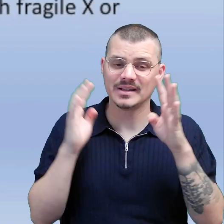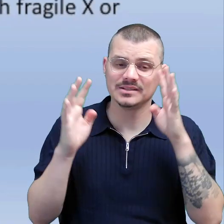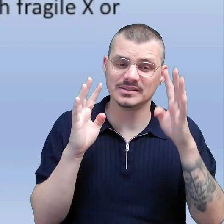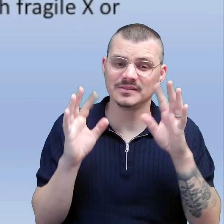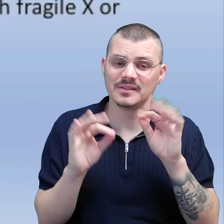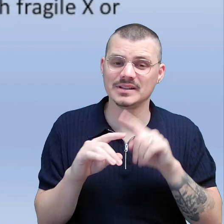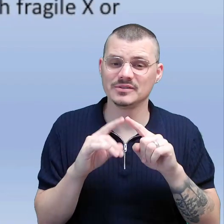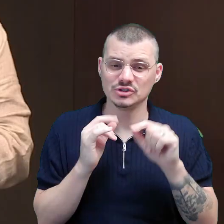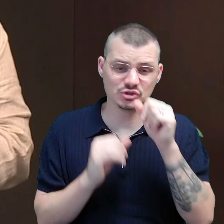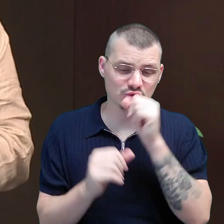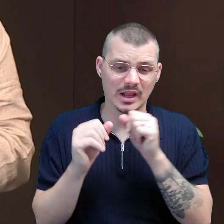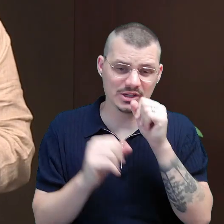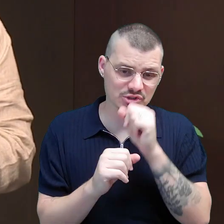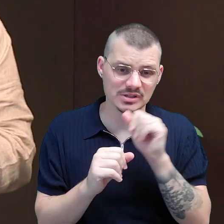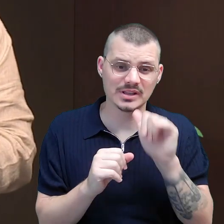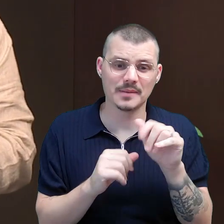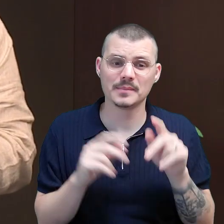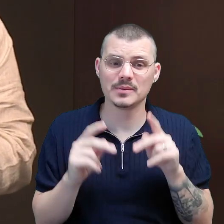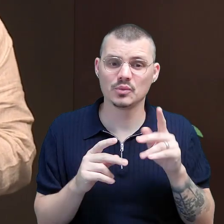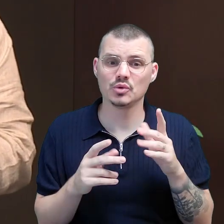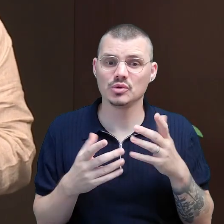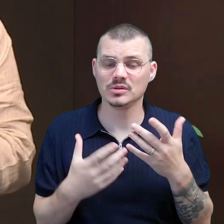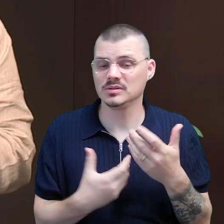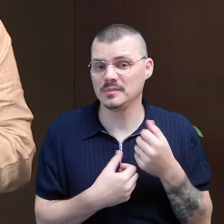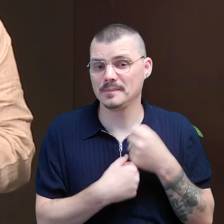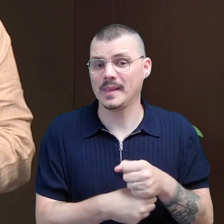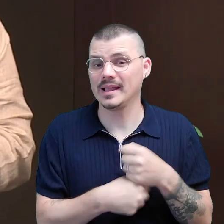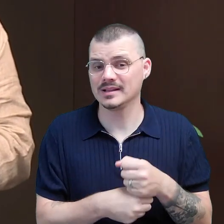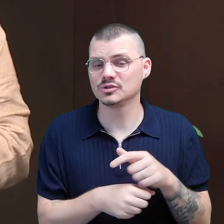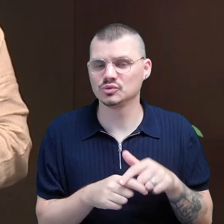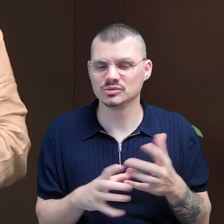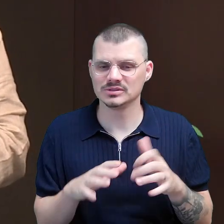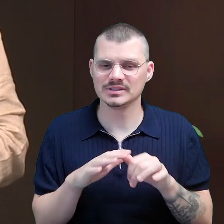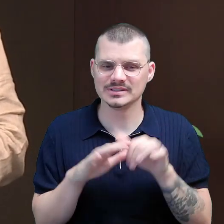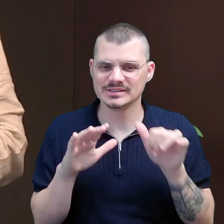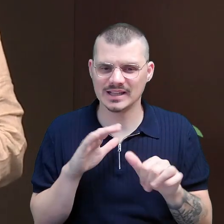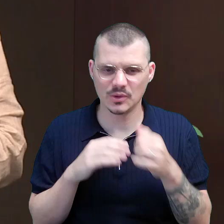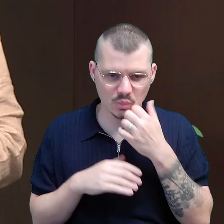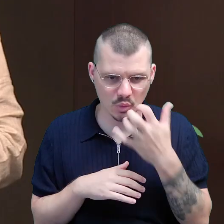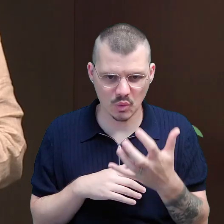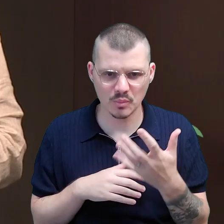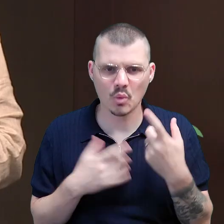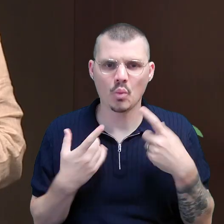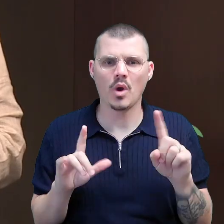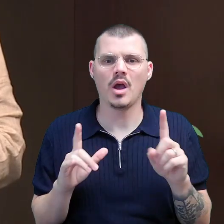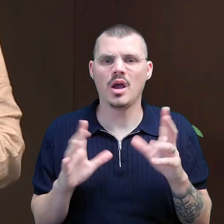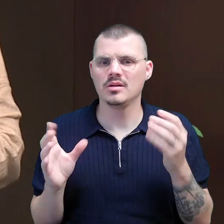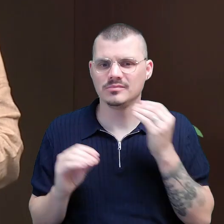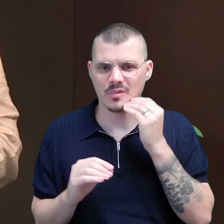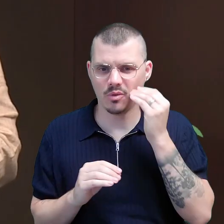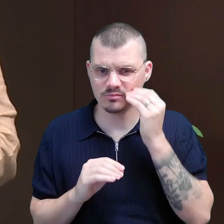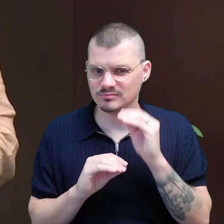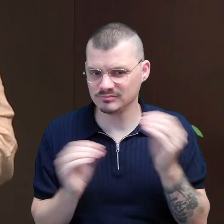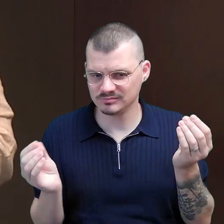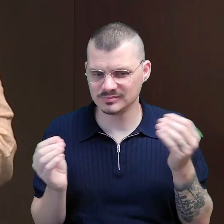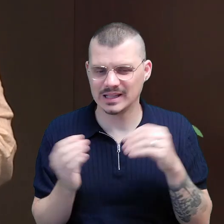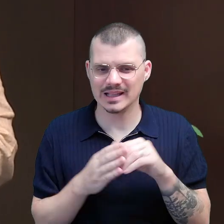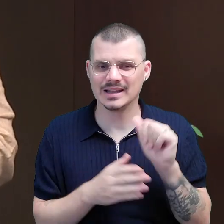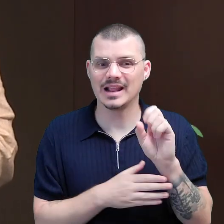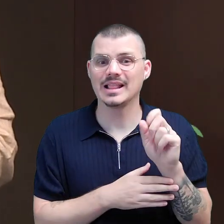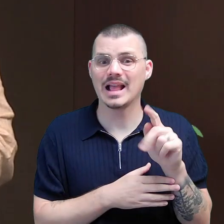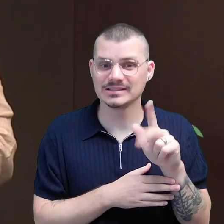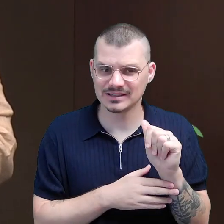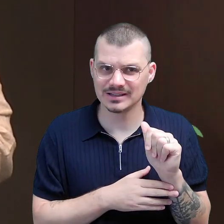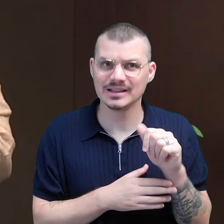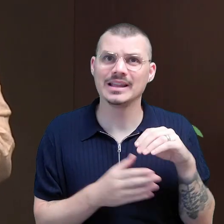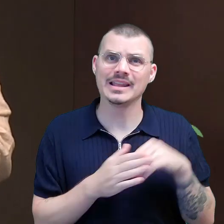incredibly inventive, some of the strategies that people were able to create to stay warm while they were unhoused